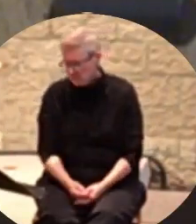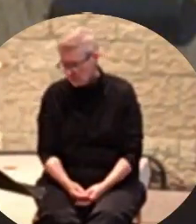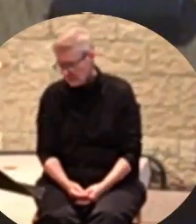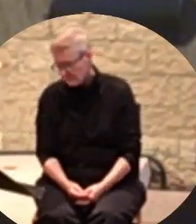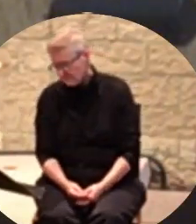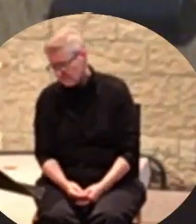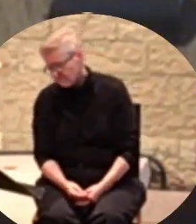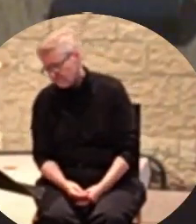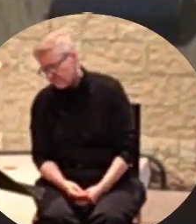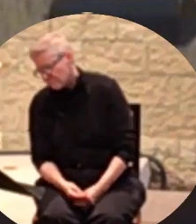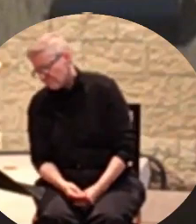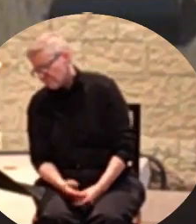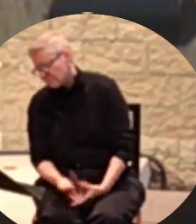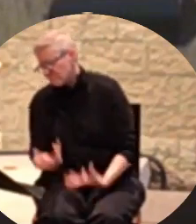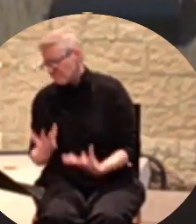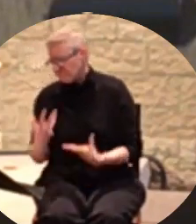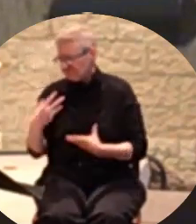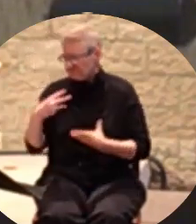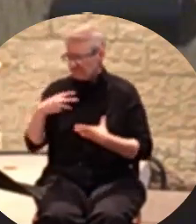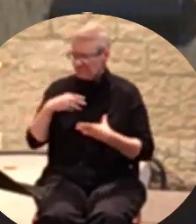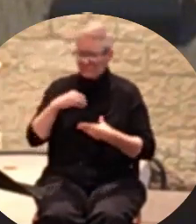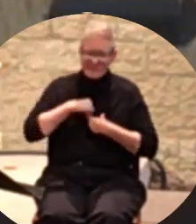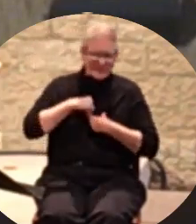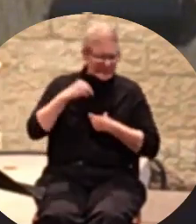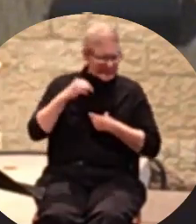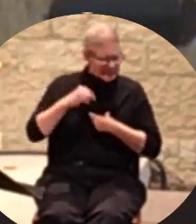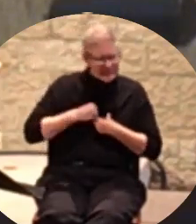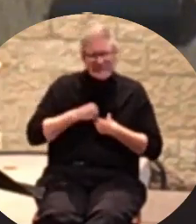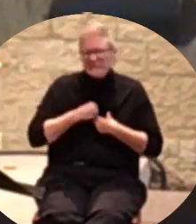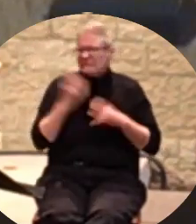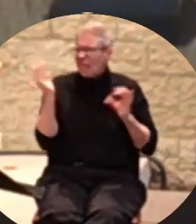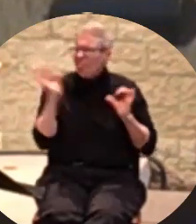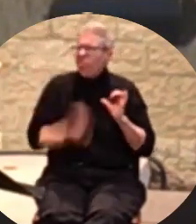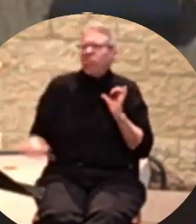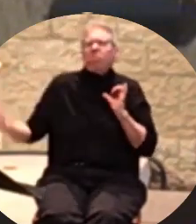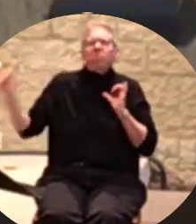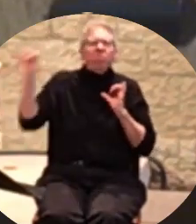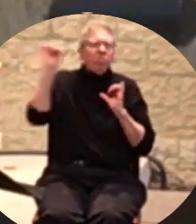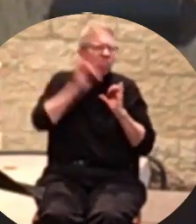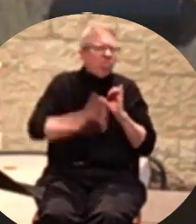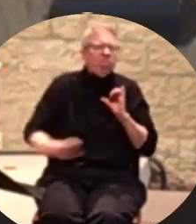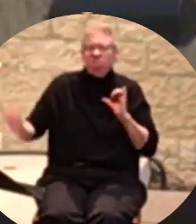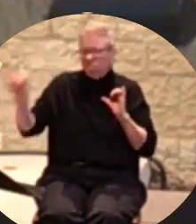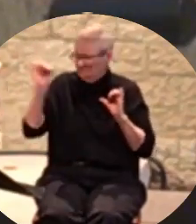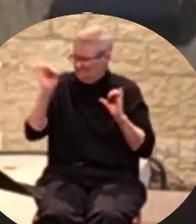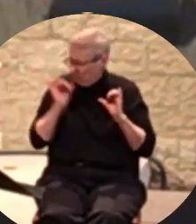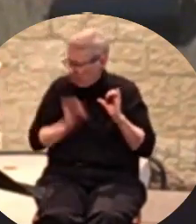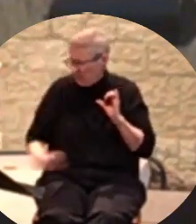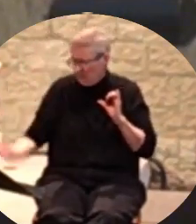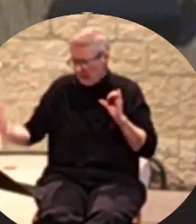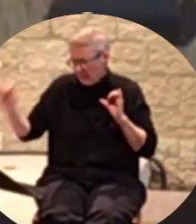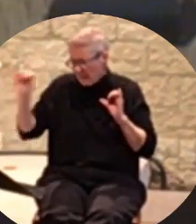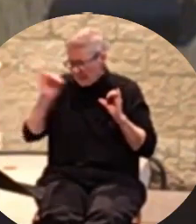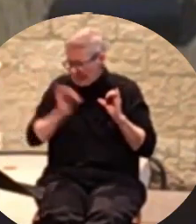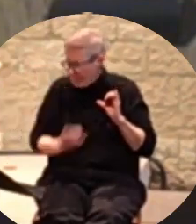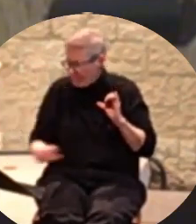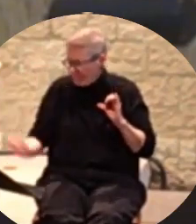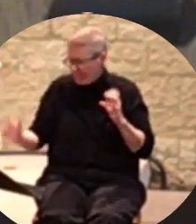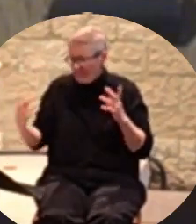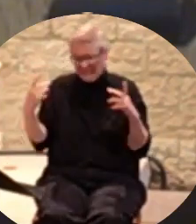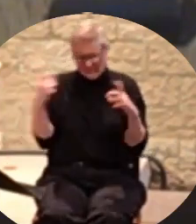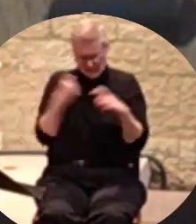of living life on the merry-go-round, and you can't find the